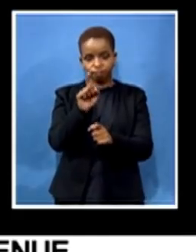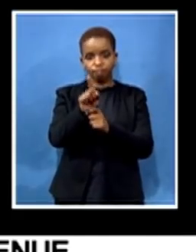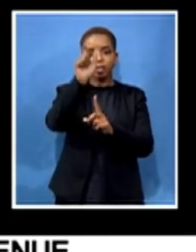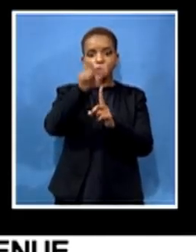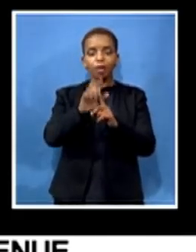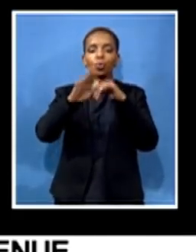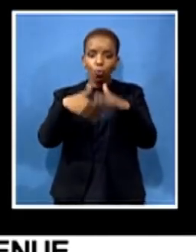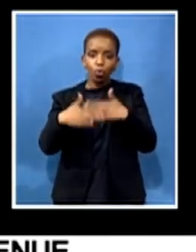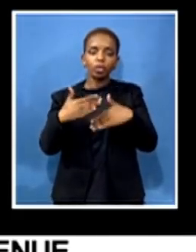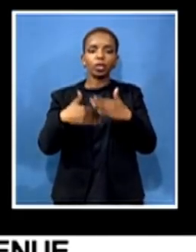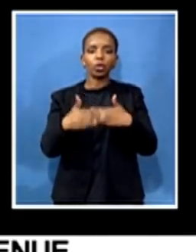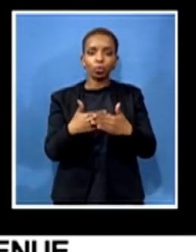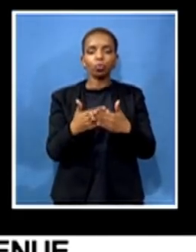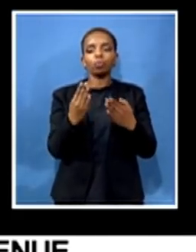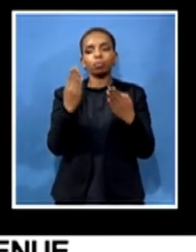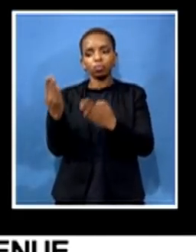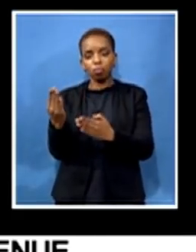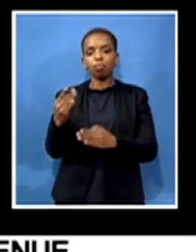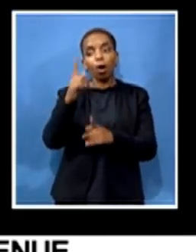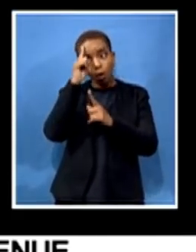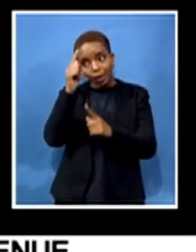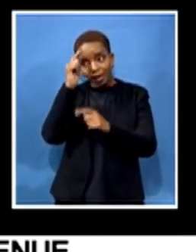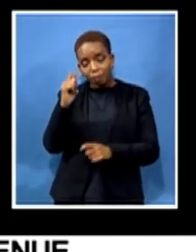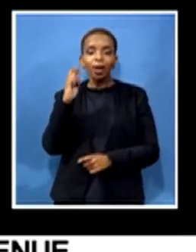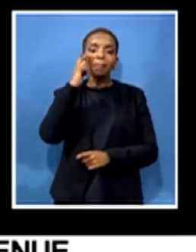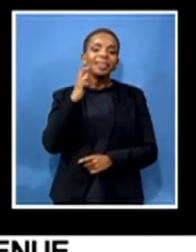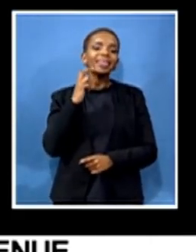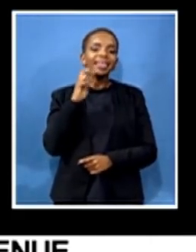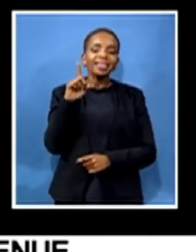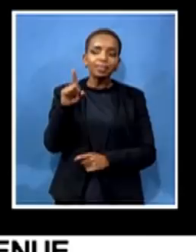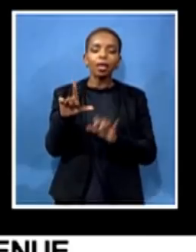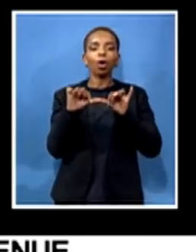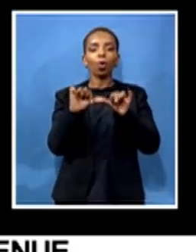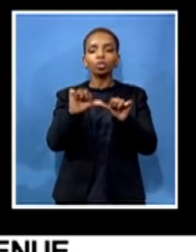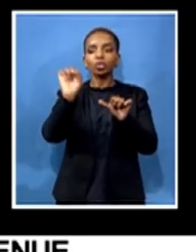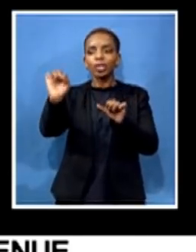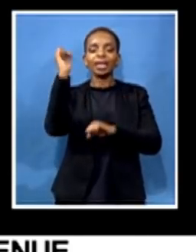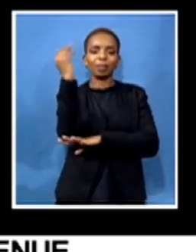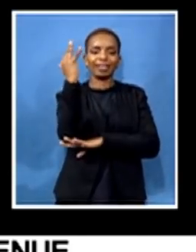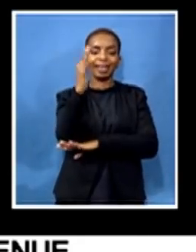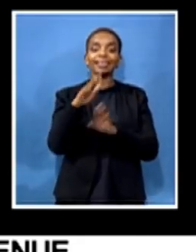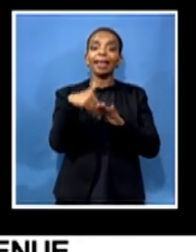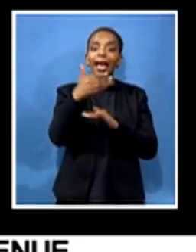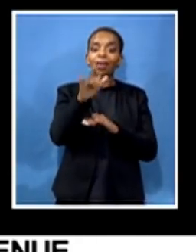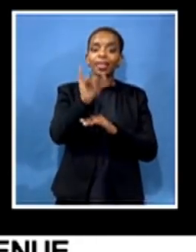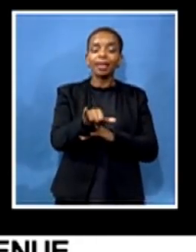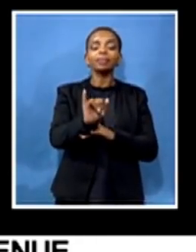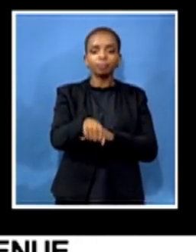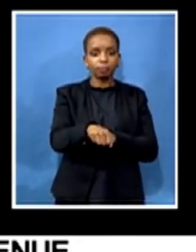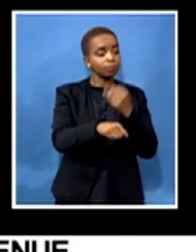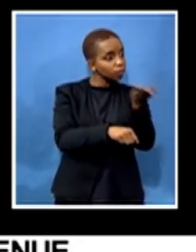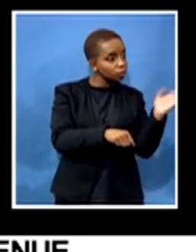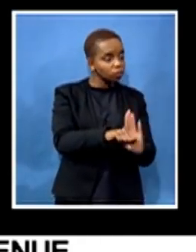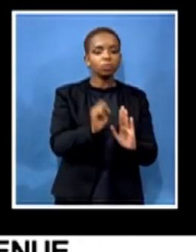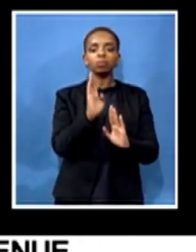Mkhize to continue with the presentation. After that, it will be open for everyone that have raised their hands. You will ask your questions, you will get